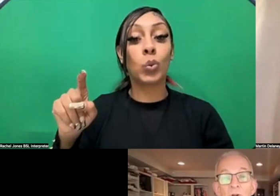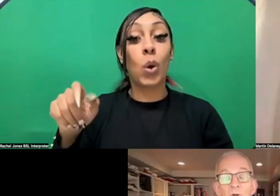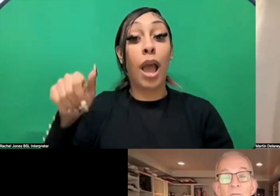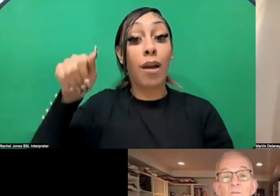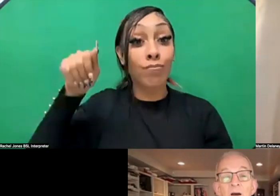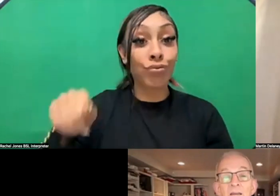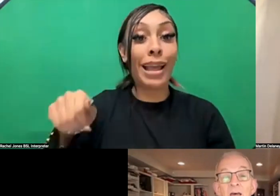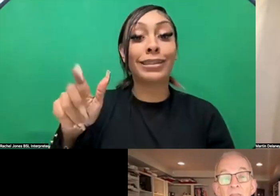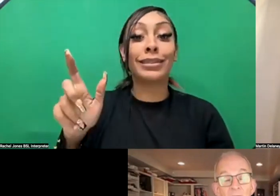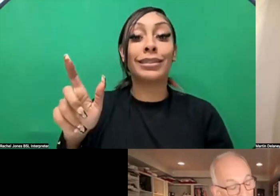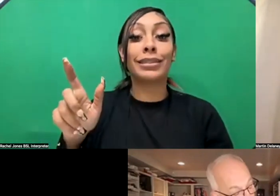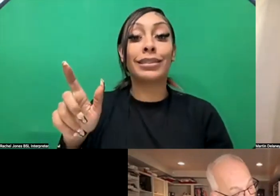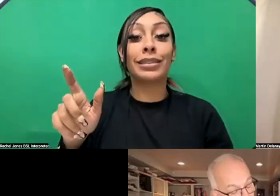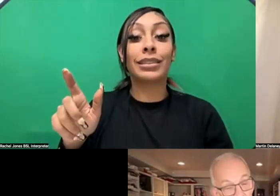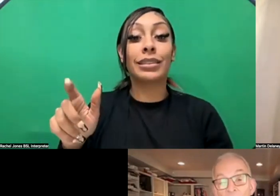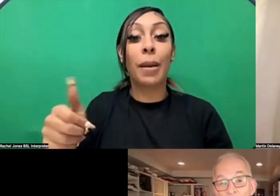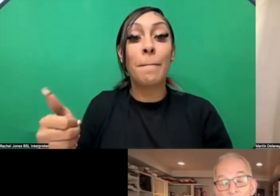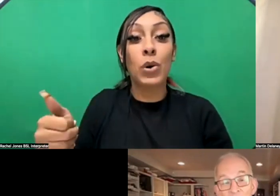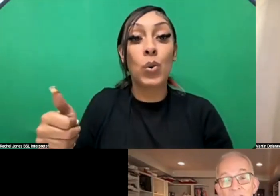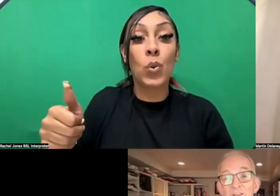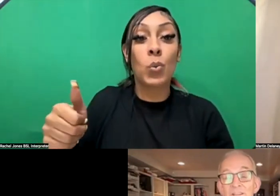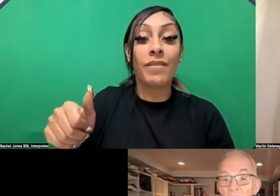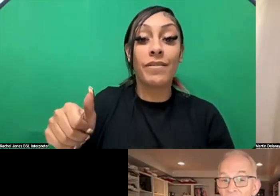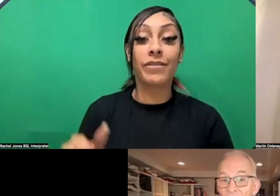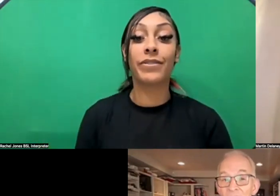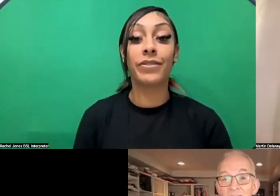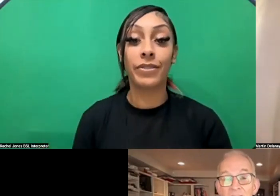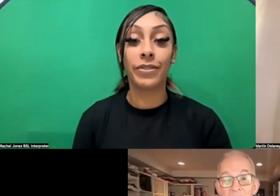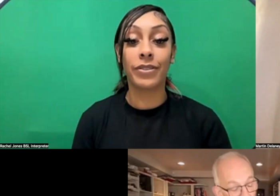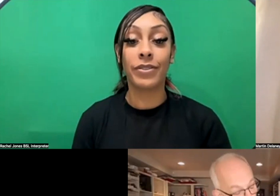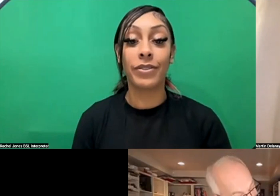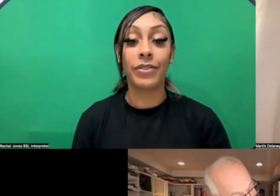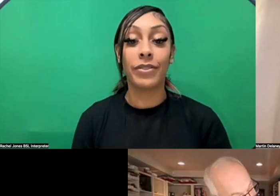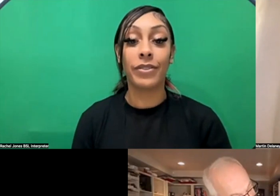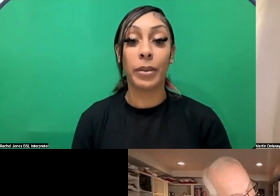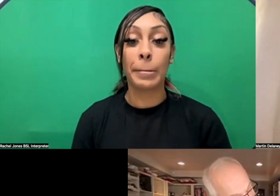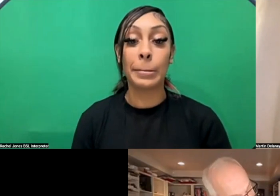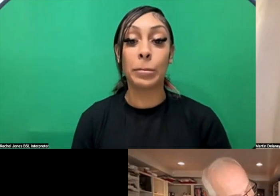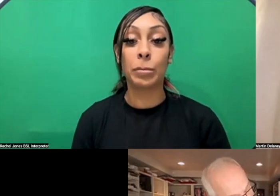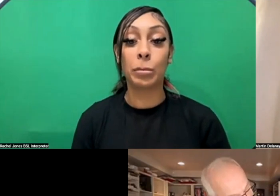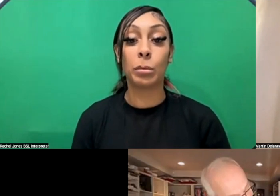low row and move my thumb to the right one position, it changes it into 16th note triplets.